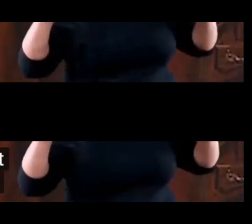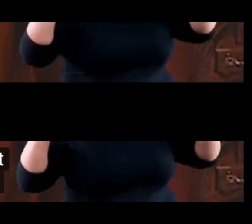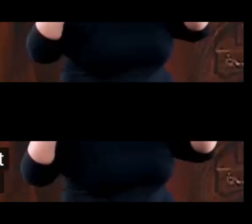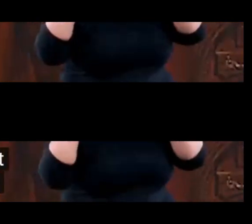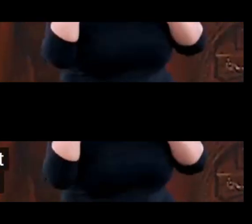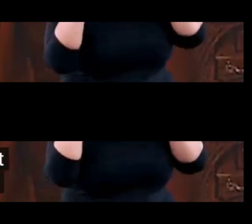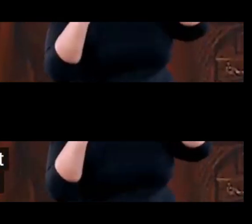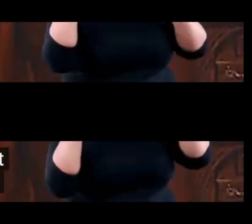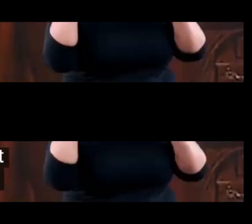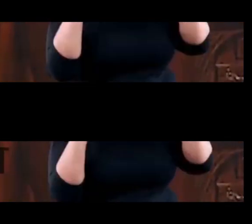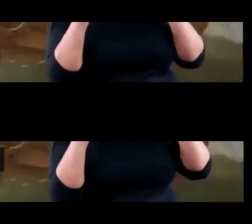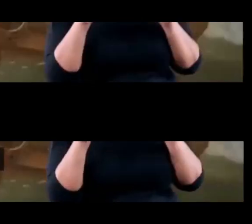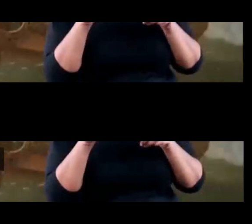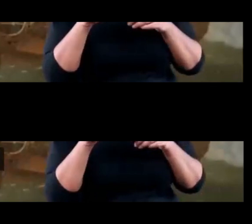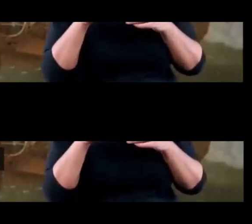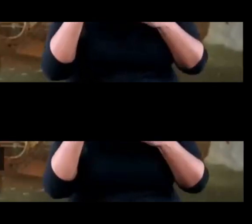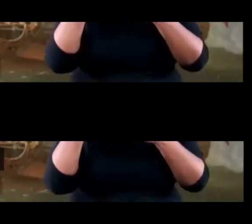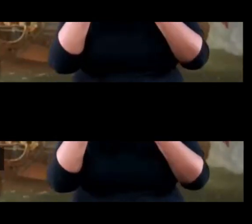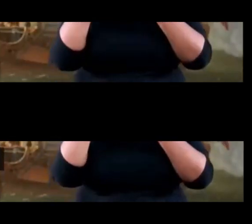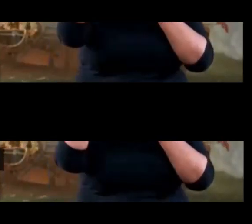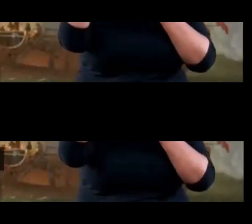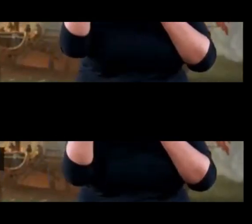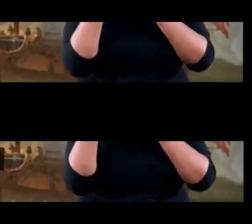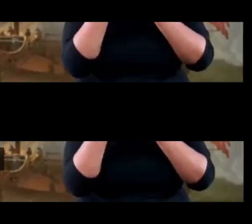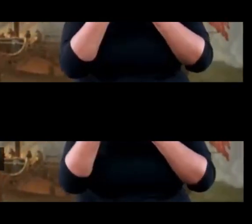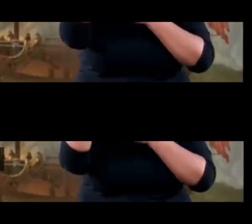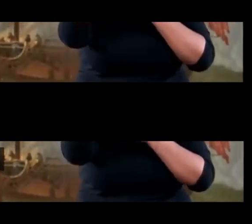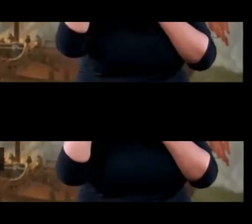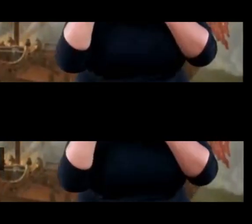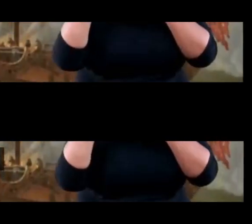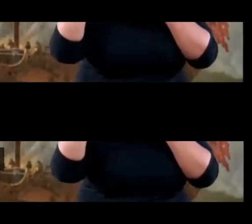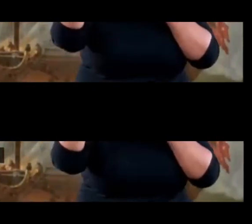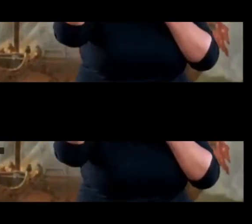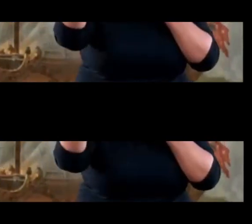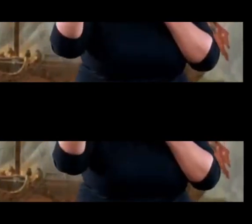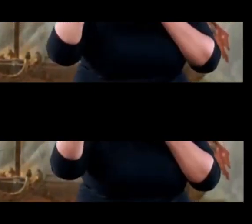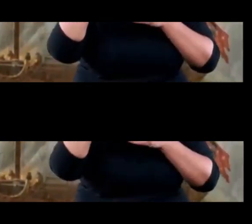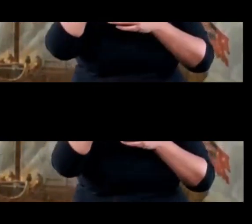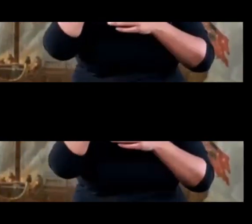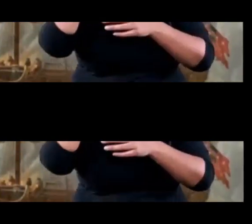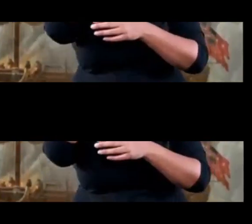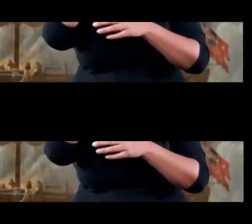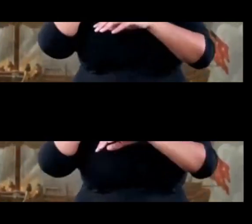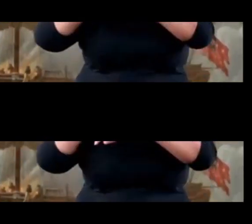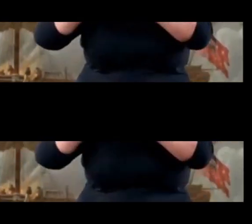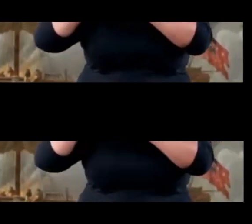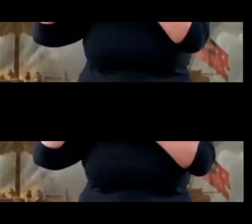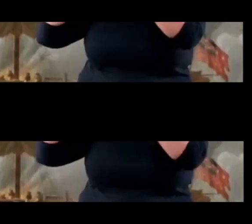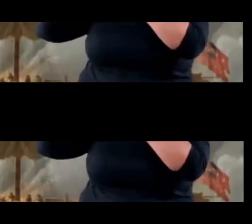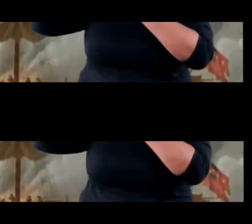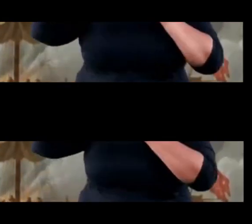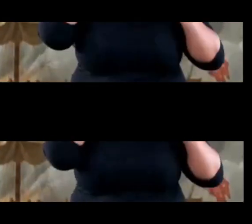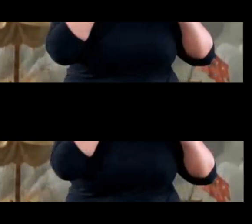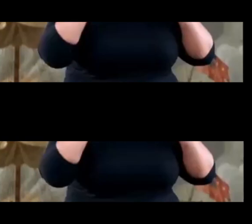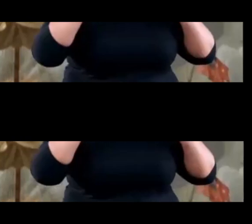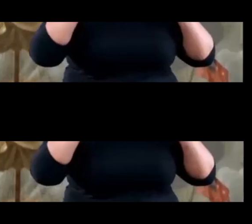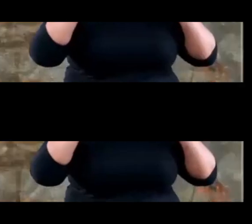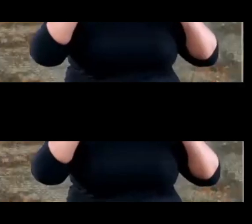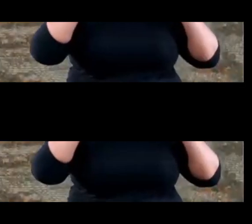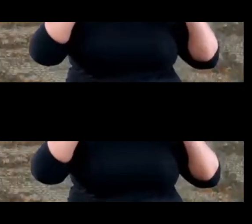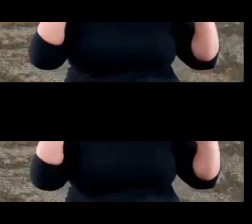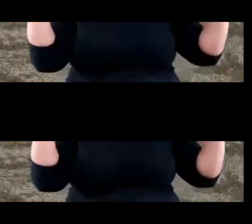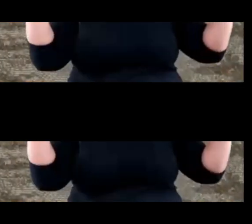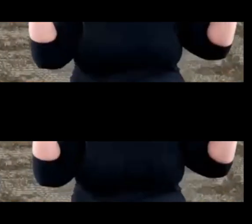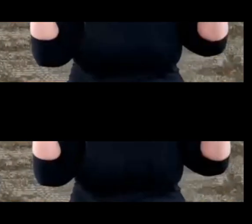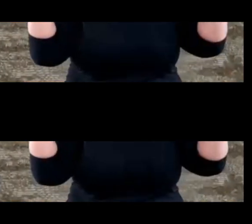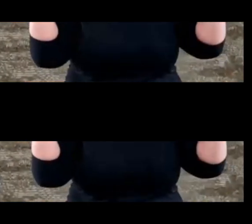people. Over the next year, conflict increased between the British rulers and the American colonists, and